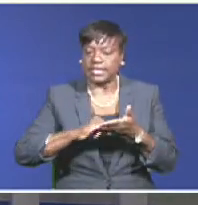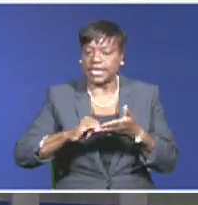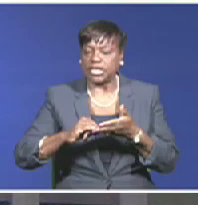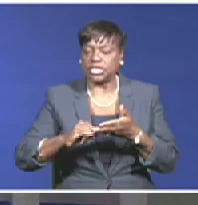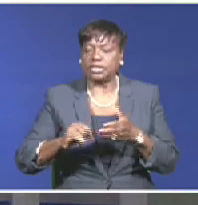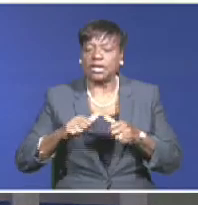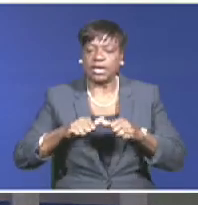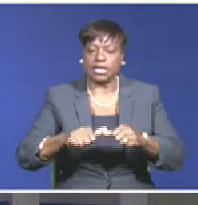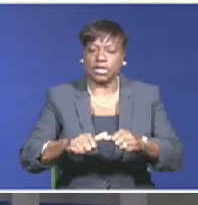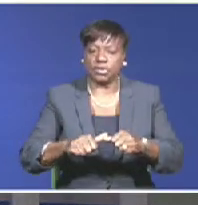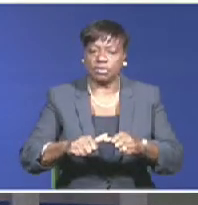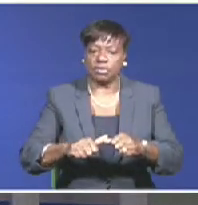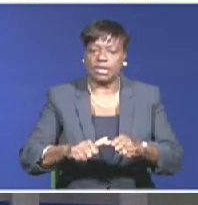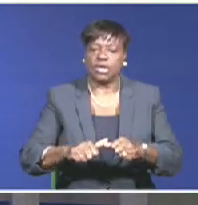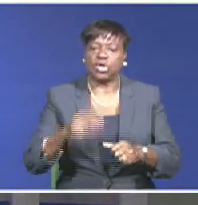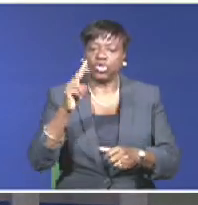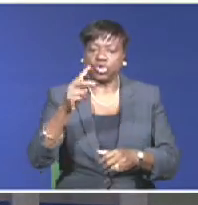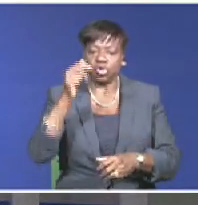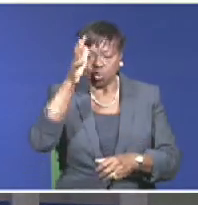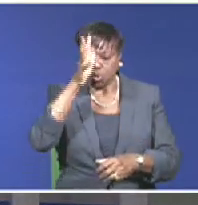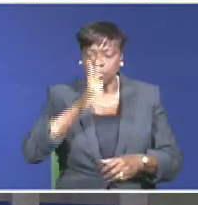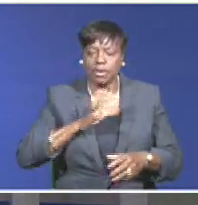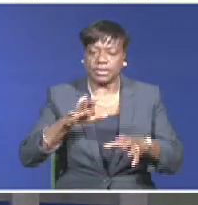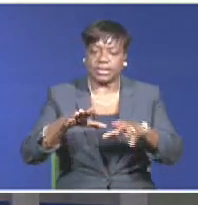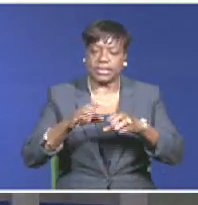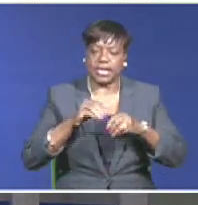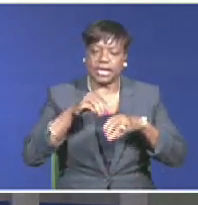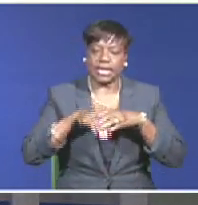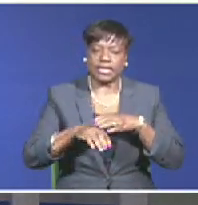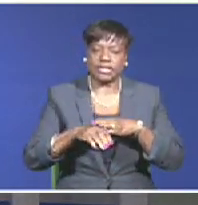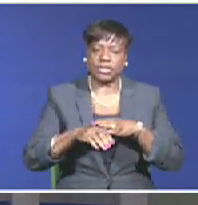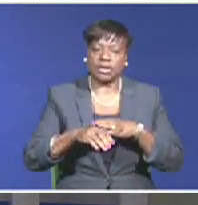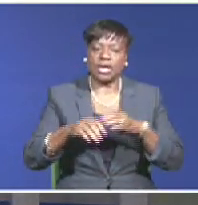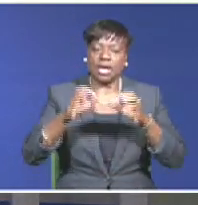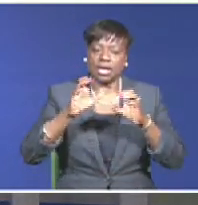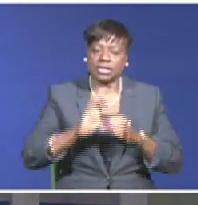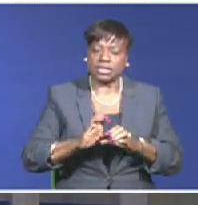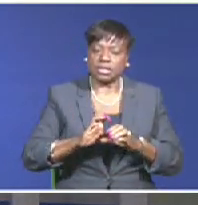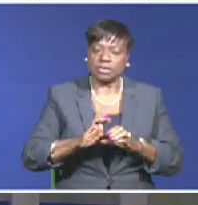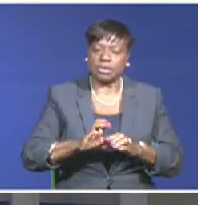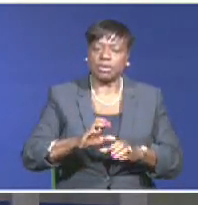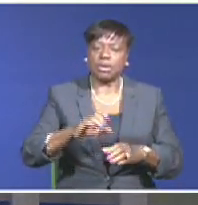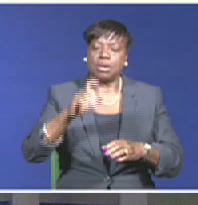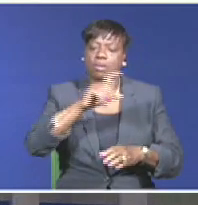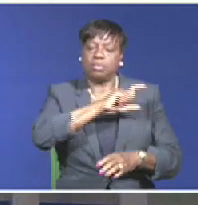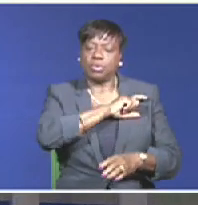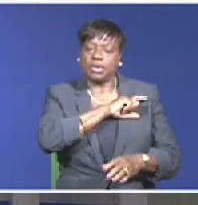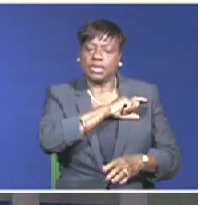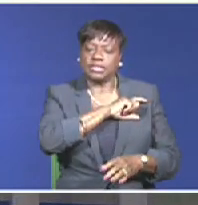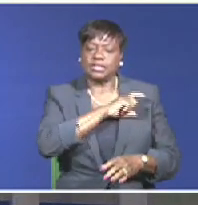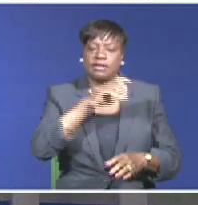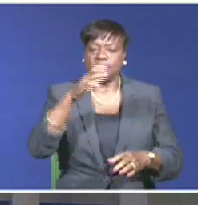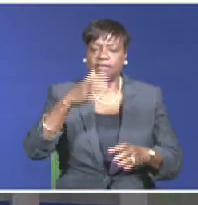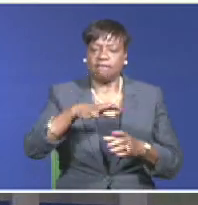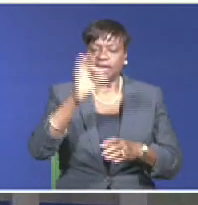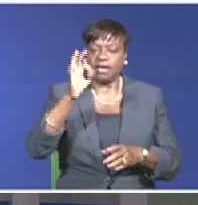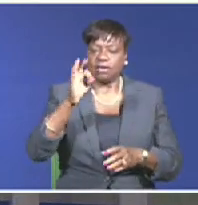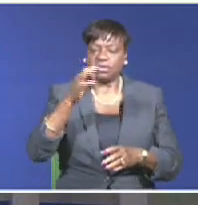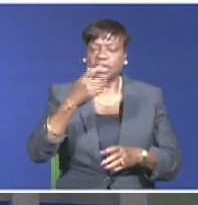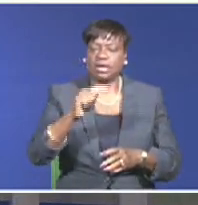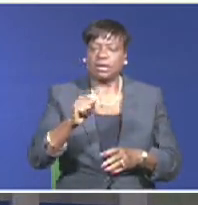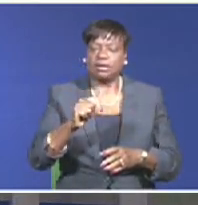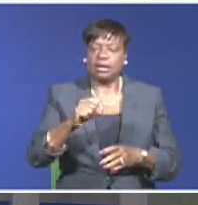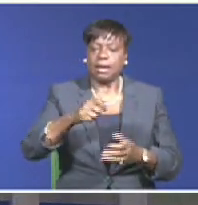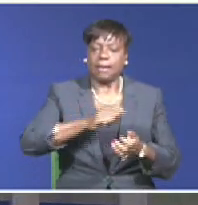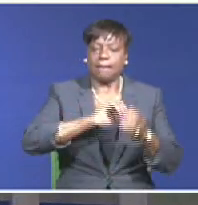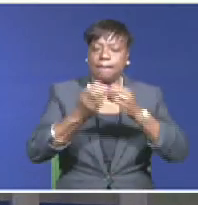two men were taken into custody after police discovered a duffel bag of suspected marijuana and hashish hidden in the ceiling of an